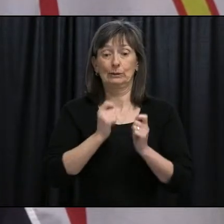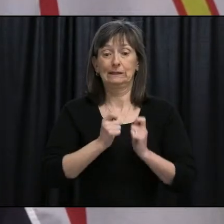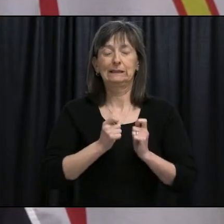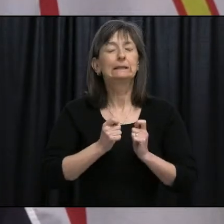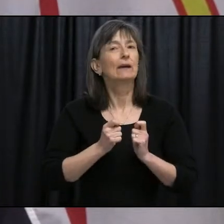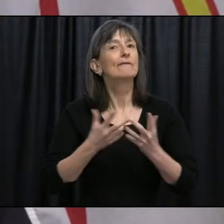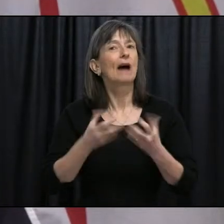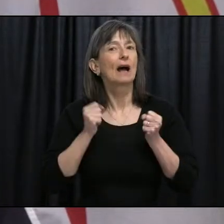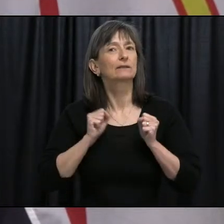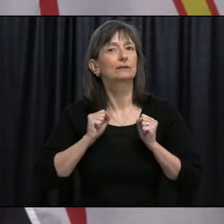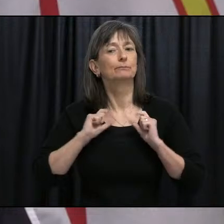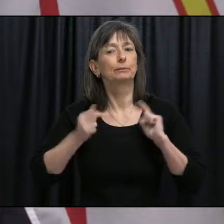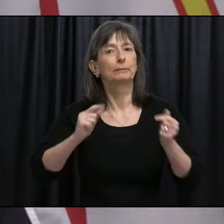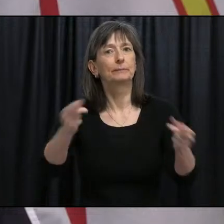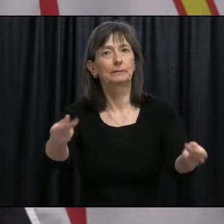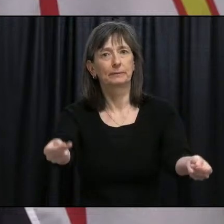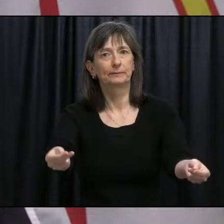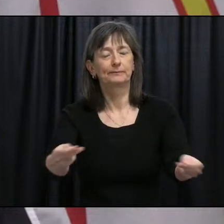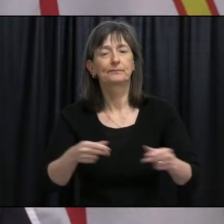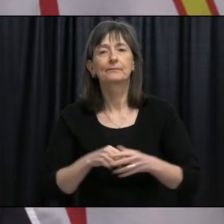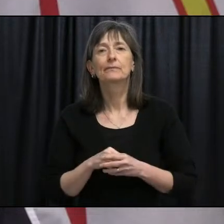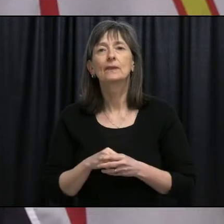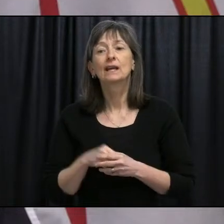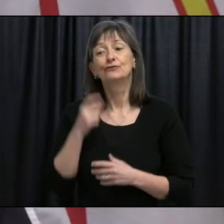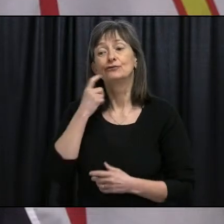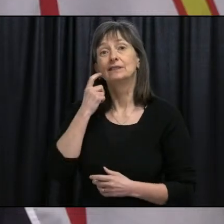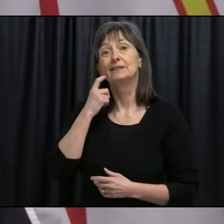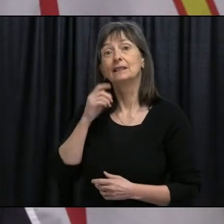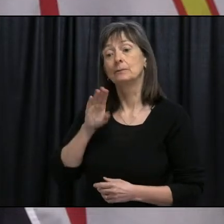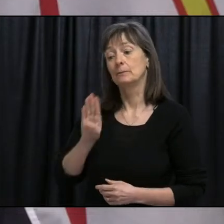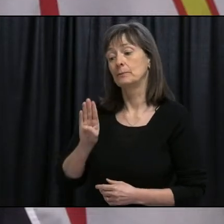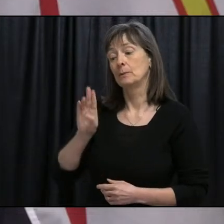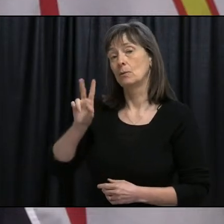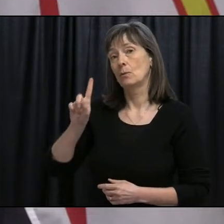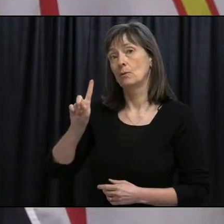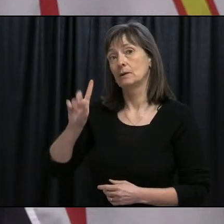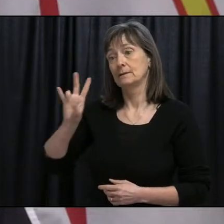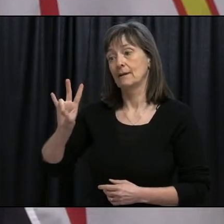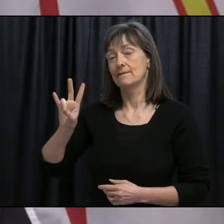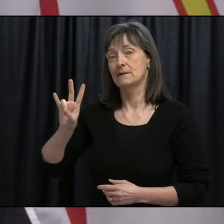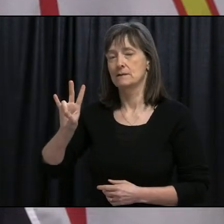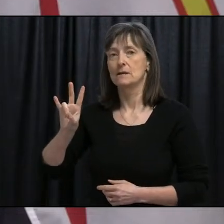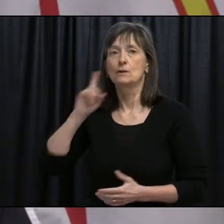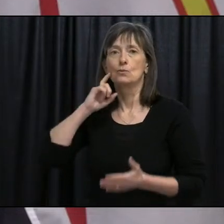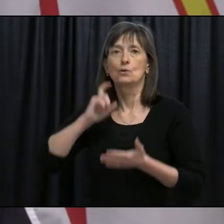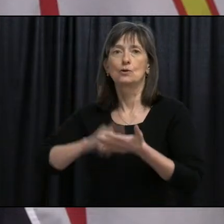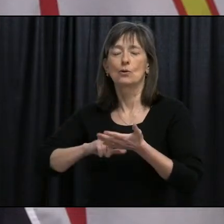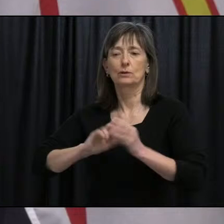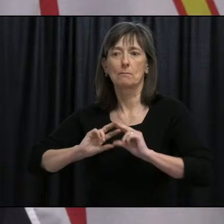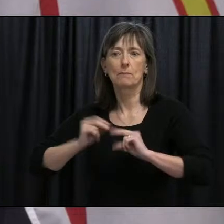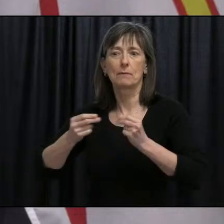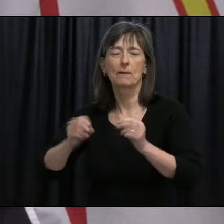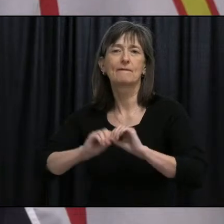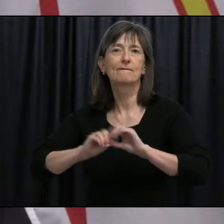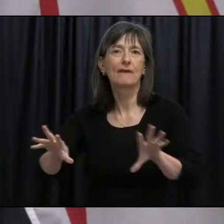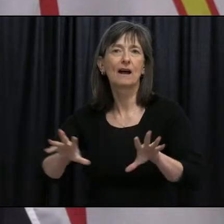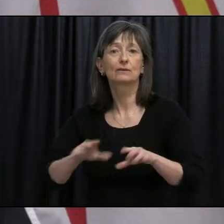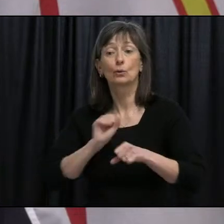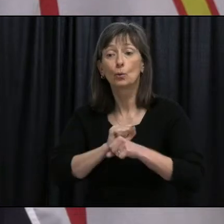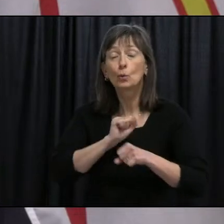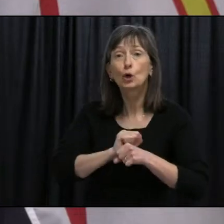outbreak, which was due to the B117 variant, we saw the virus spread quickly through families, social networks, and